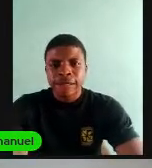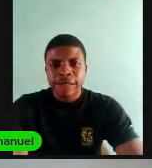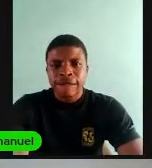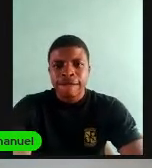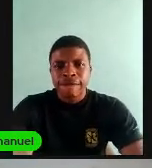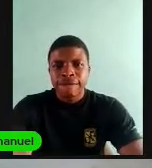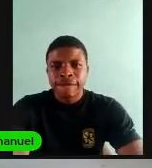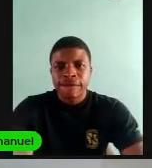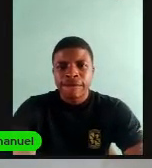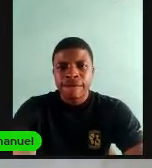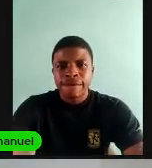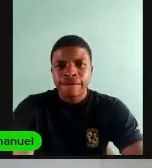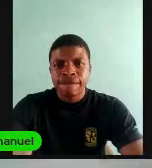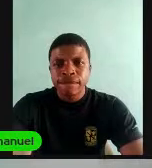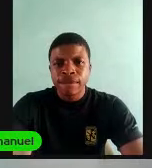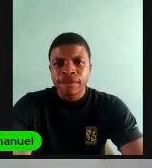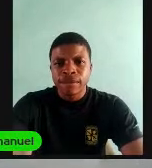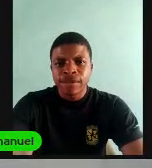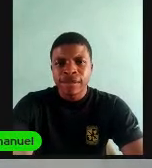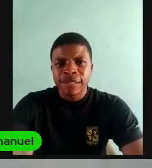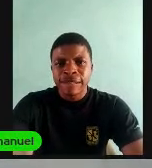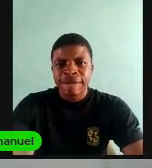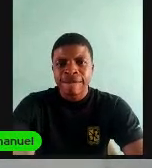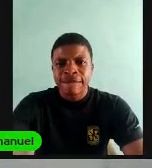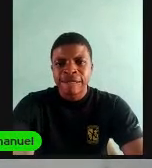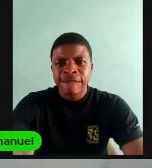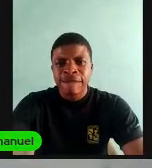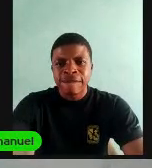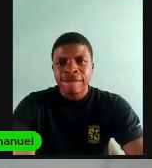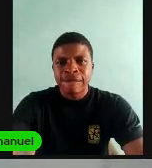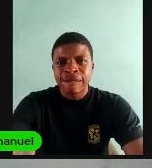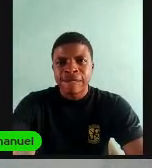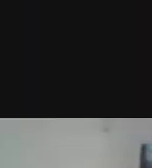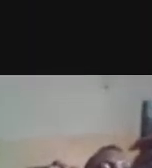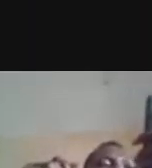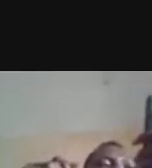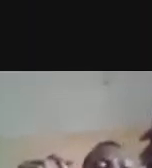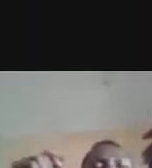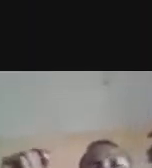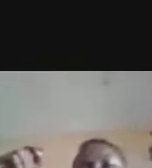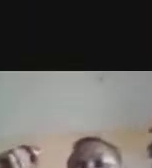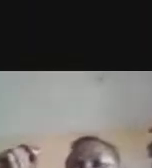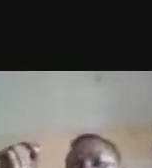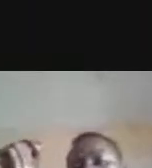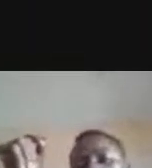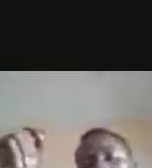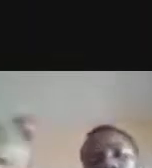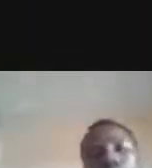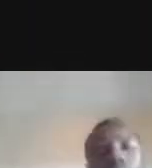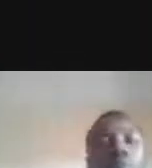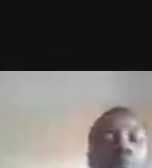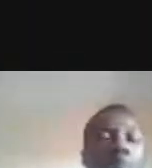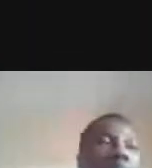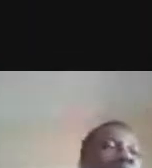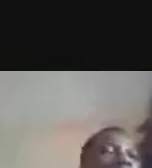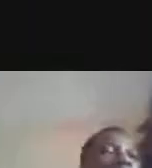Okay, okay, no problem, no problem, no problem. Okay, now thank you so much. I appreciate.